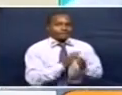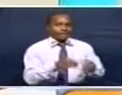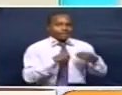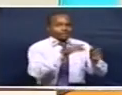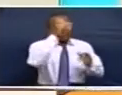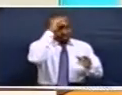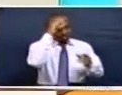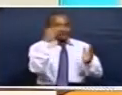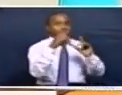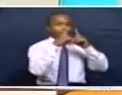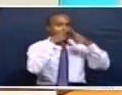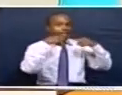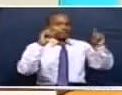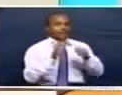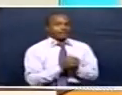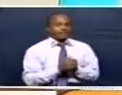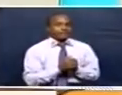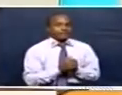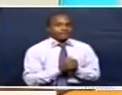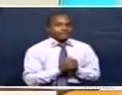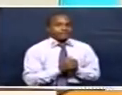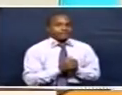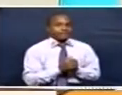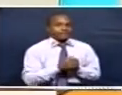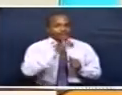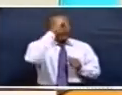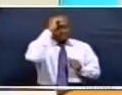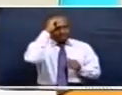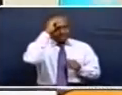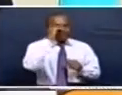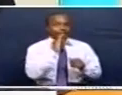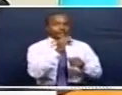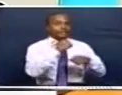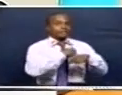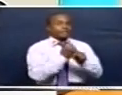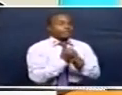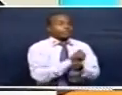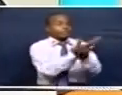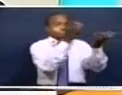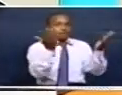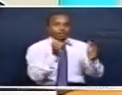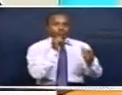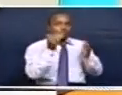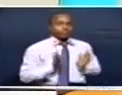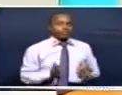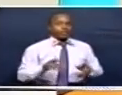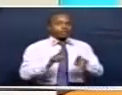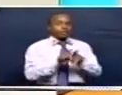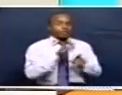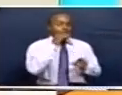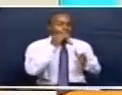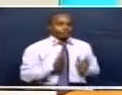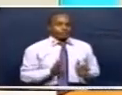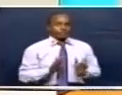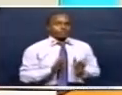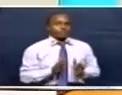statement. A government is not made up of an individual. A government is made up, it's a myriad. So as a government spokesman, you give a government statement. It's